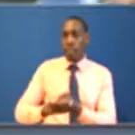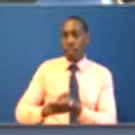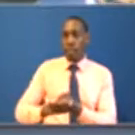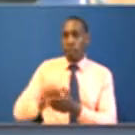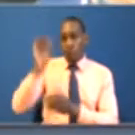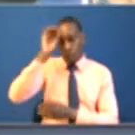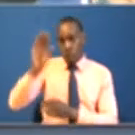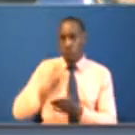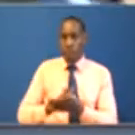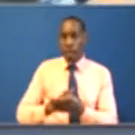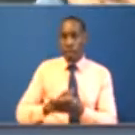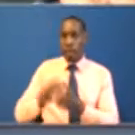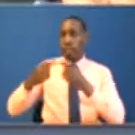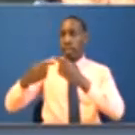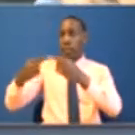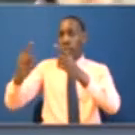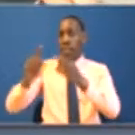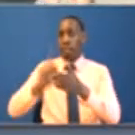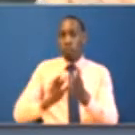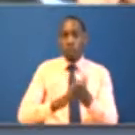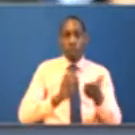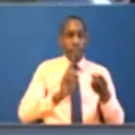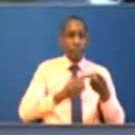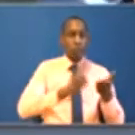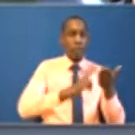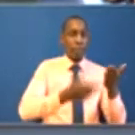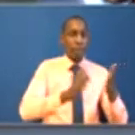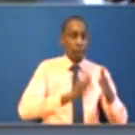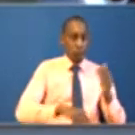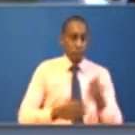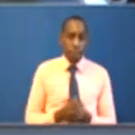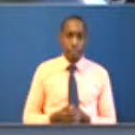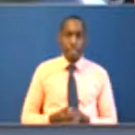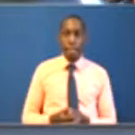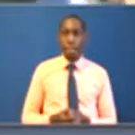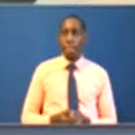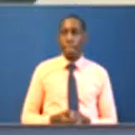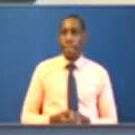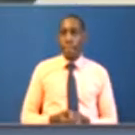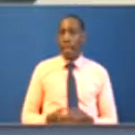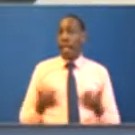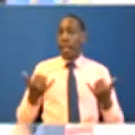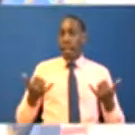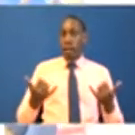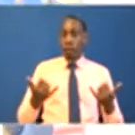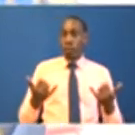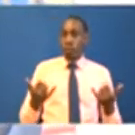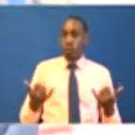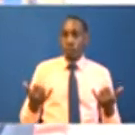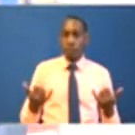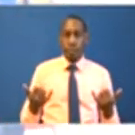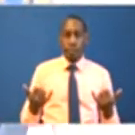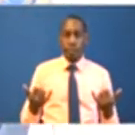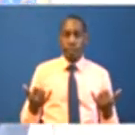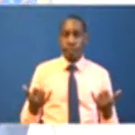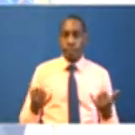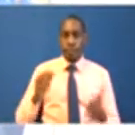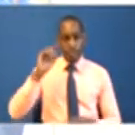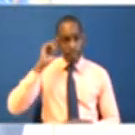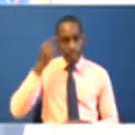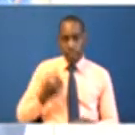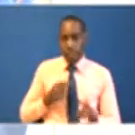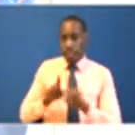view what did nms get right you'd get wrong even as we discussed how it got into office now i think um our